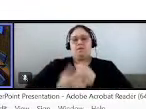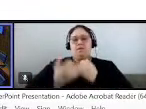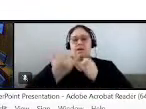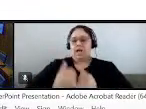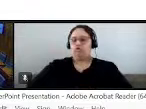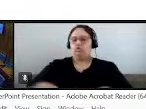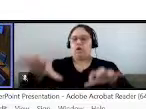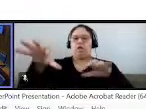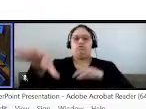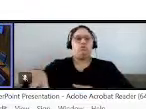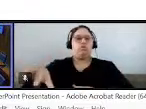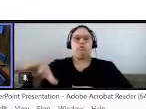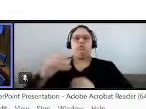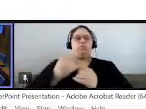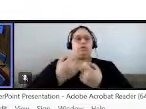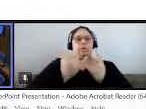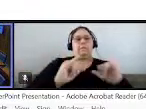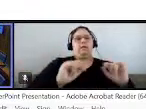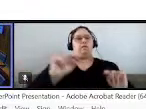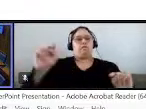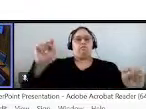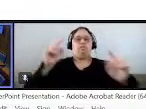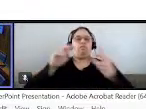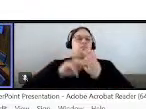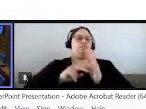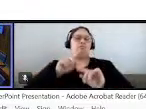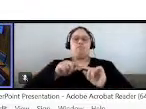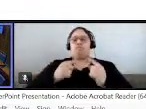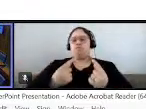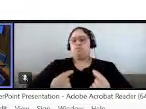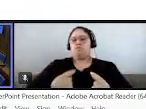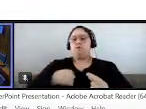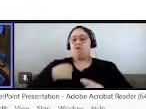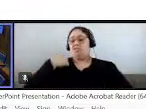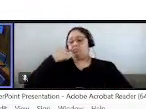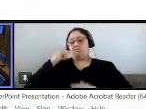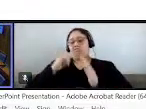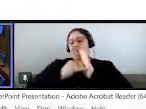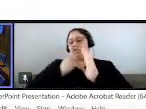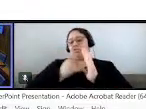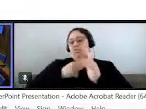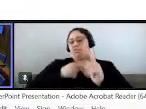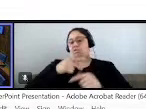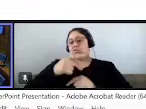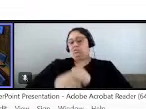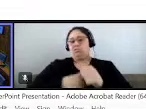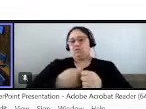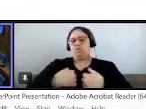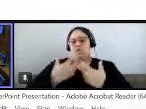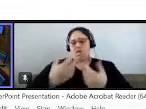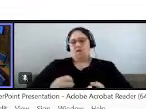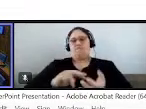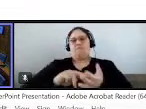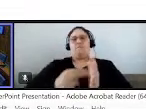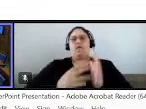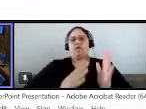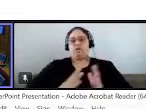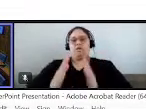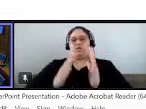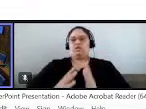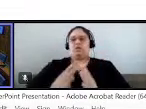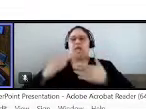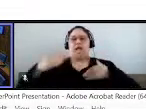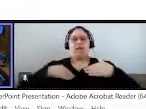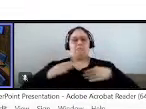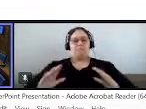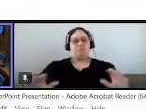isolation. So in our case, I think it was in January of this year, we had a planning session as the